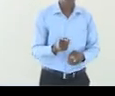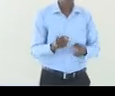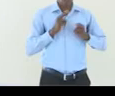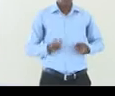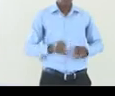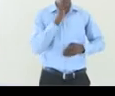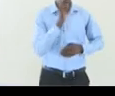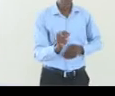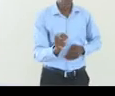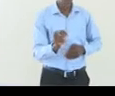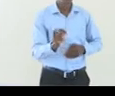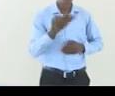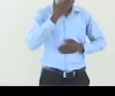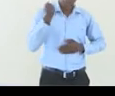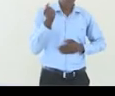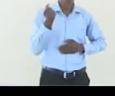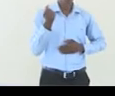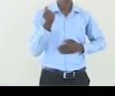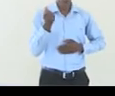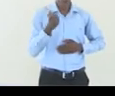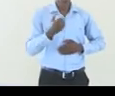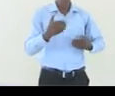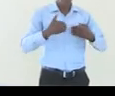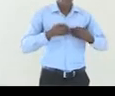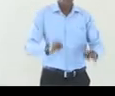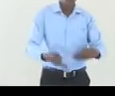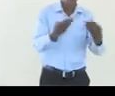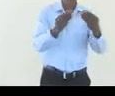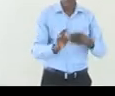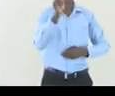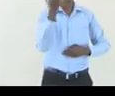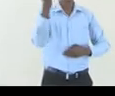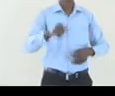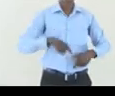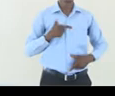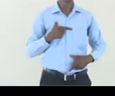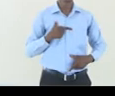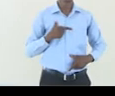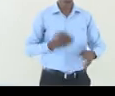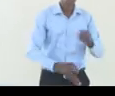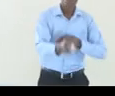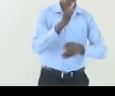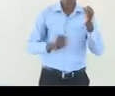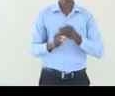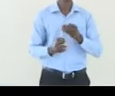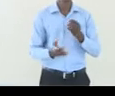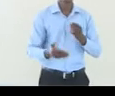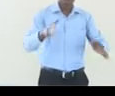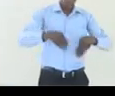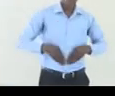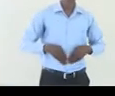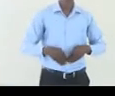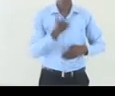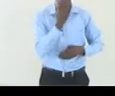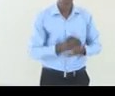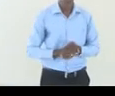human beings, the best of human beings have given up their lives rather than compromise truth. Meaning, if